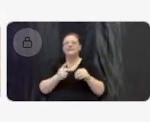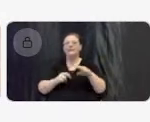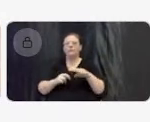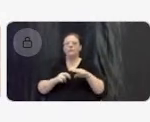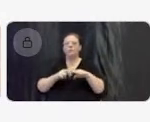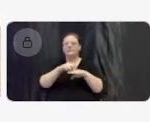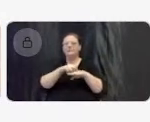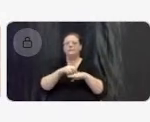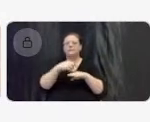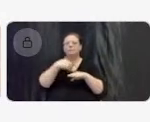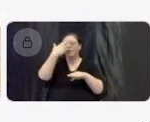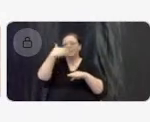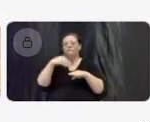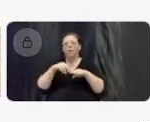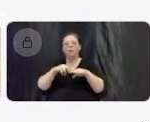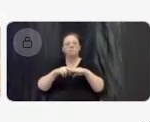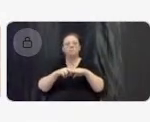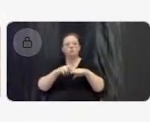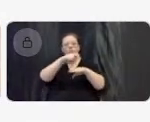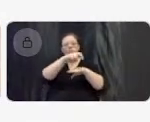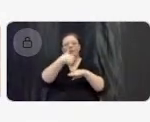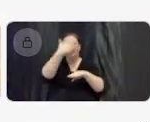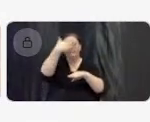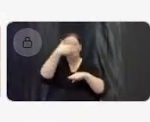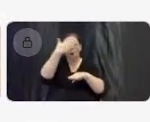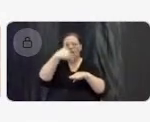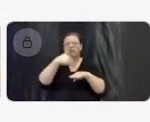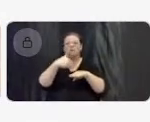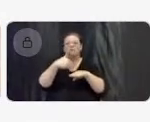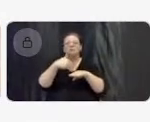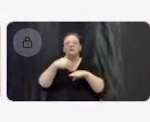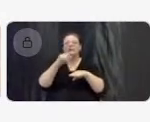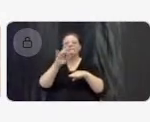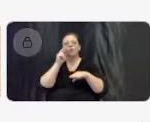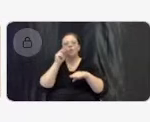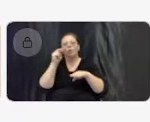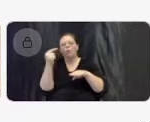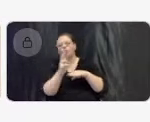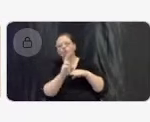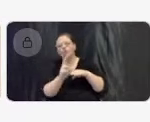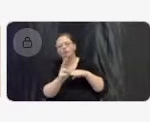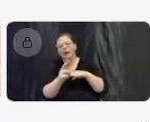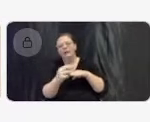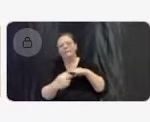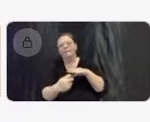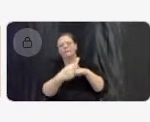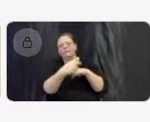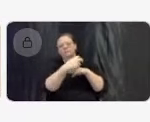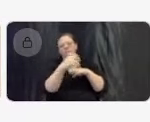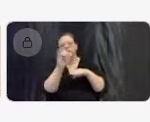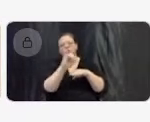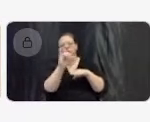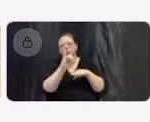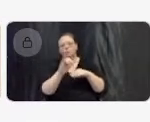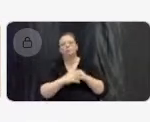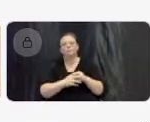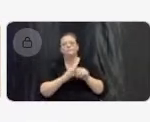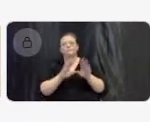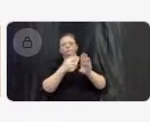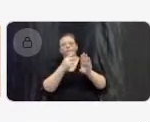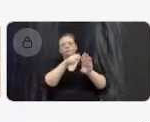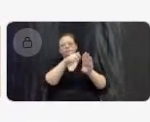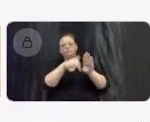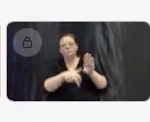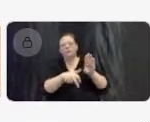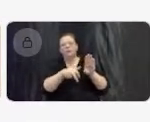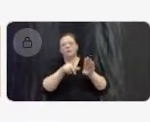sides of the front porch. So there's steps at the front porch, and then if you look to the right, there's steps at the right side of the porch that go down